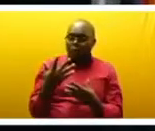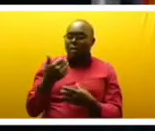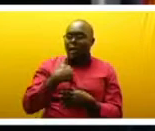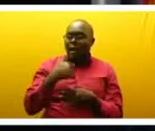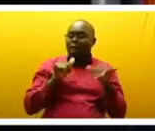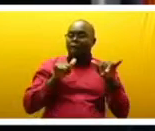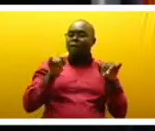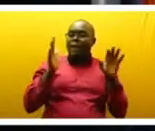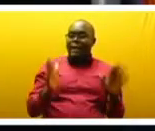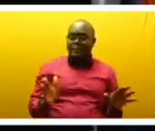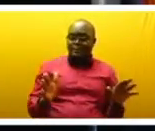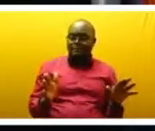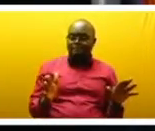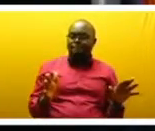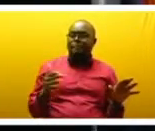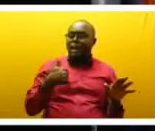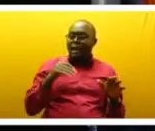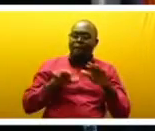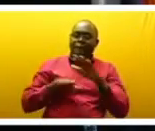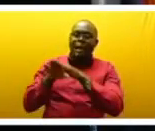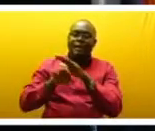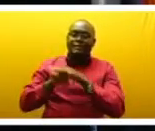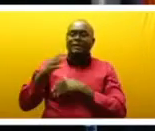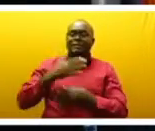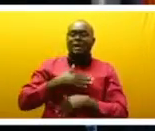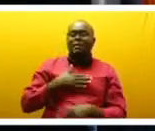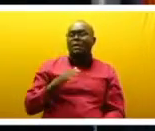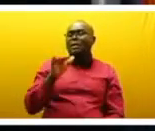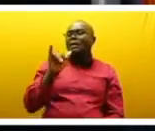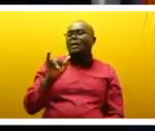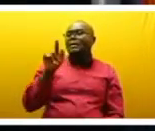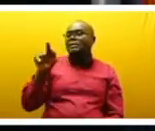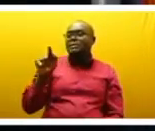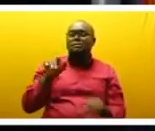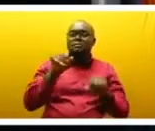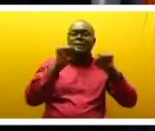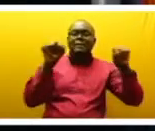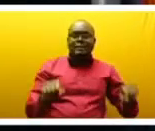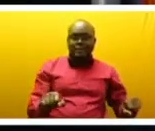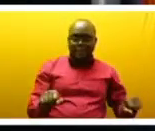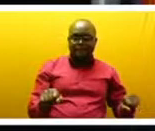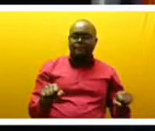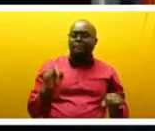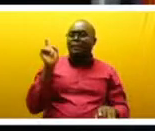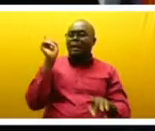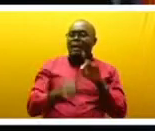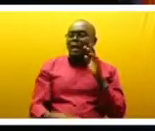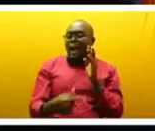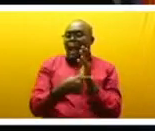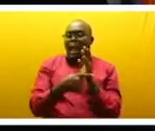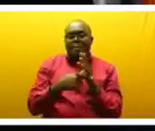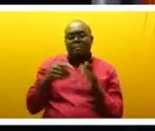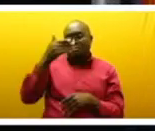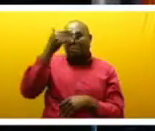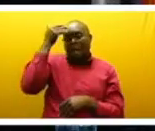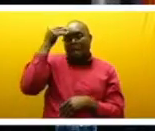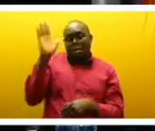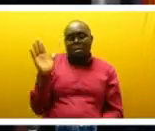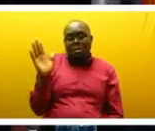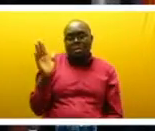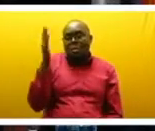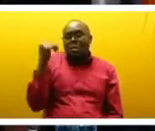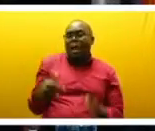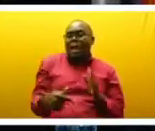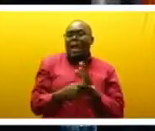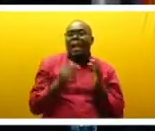foreigners who have accessed our IT systems. I can't pronounce their names on account of